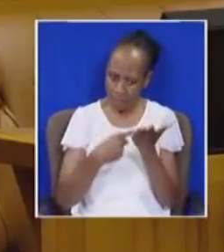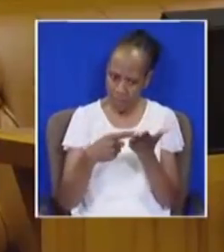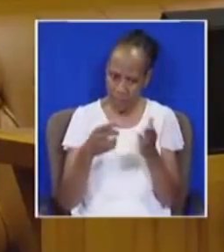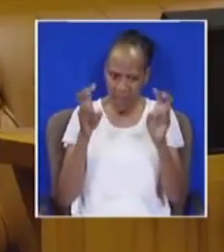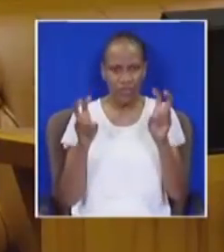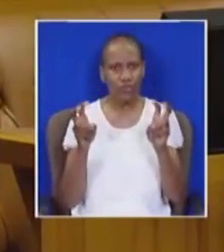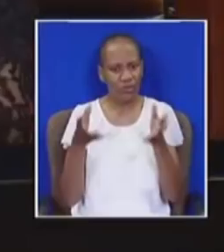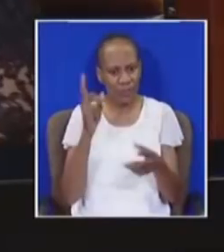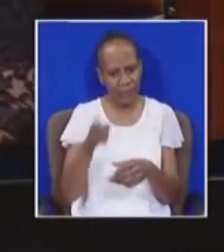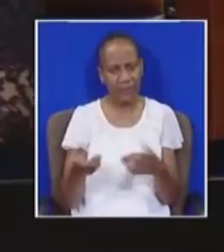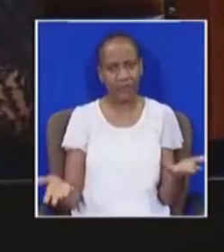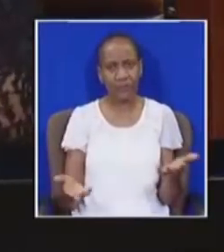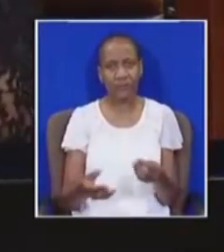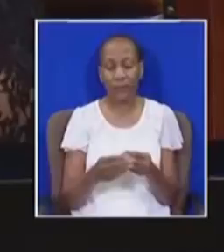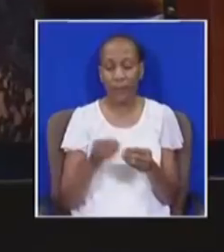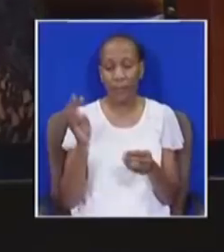Thank you, Honorable Mulder.